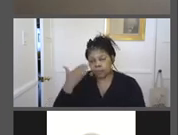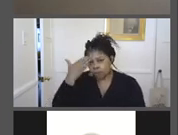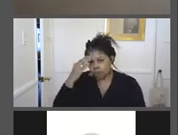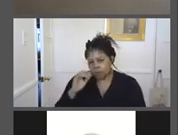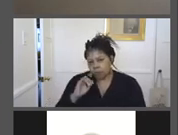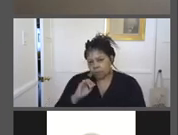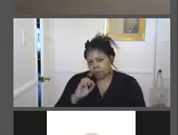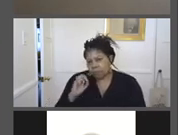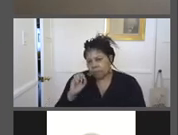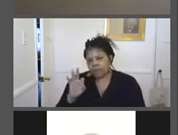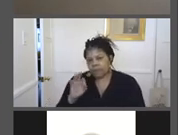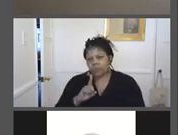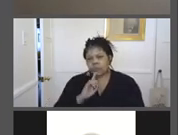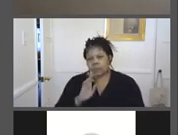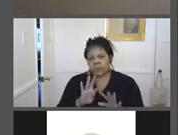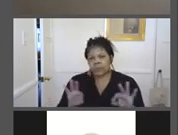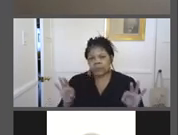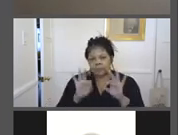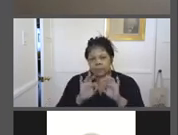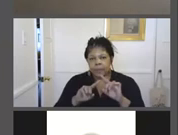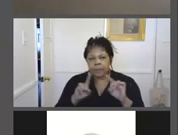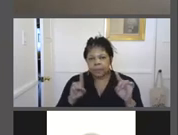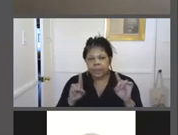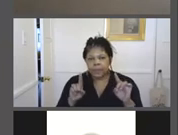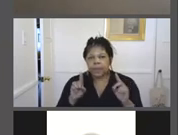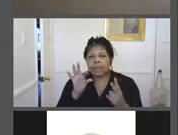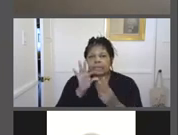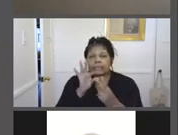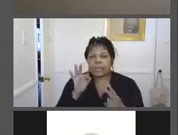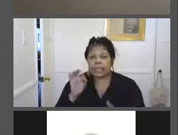but I'm going to select the cabin layer now, and I want,